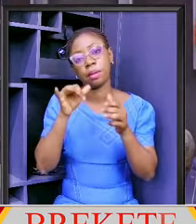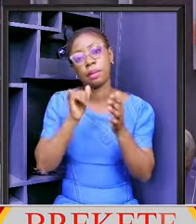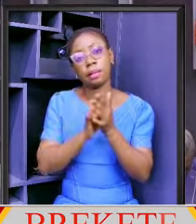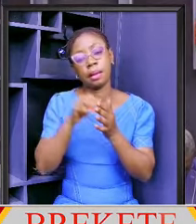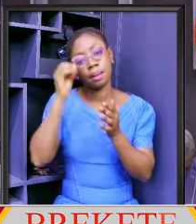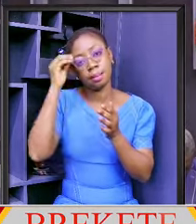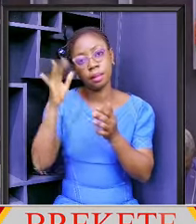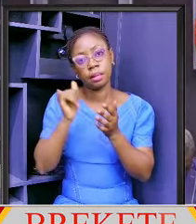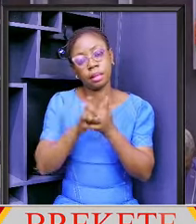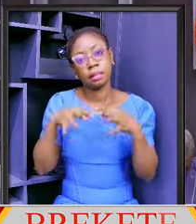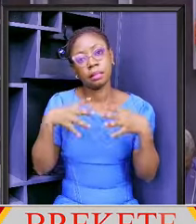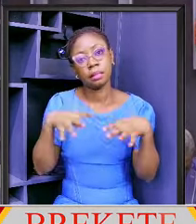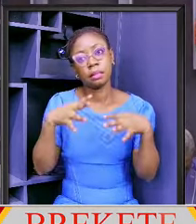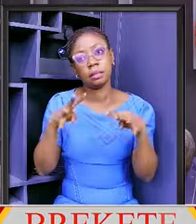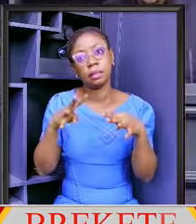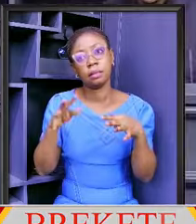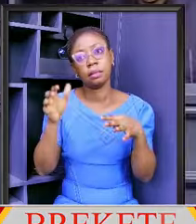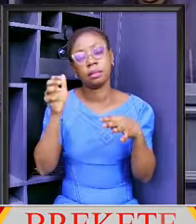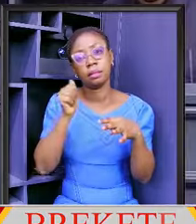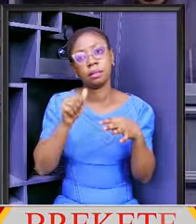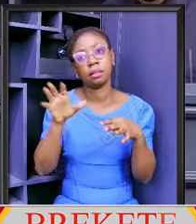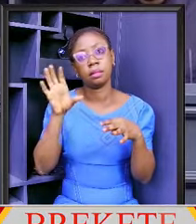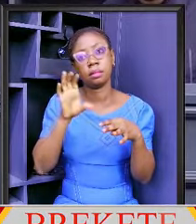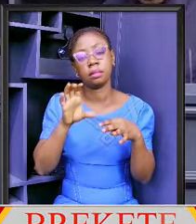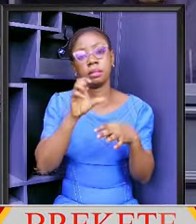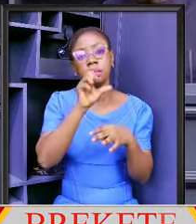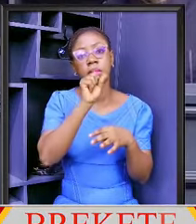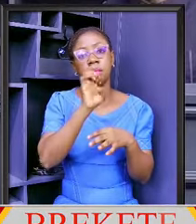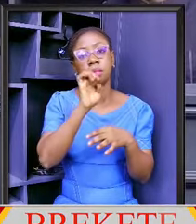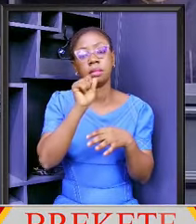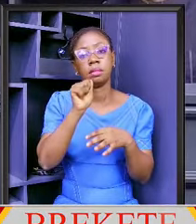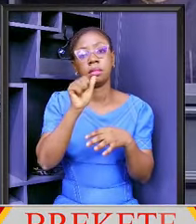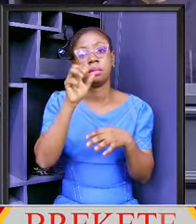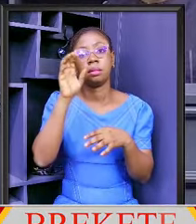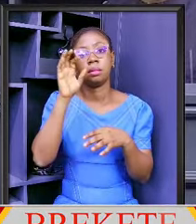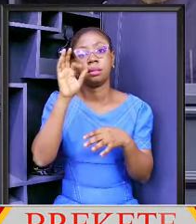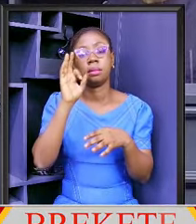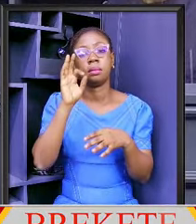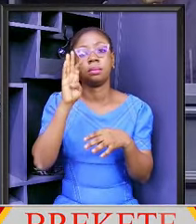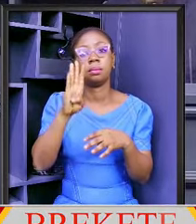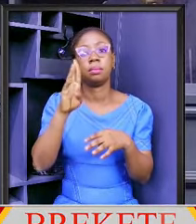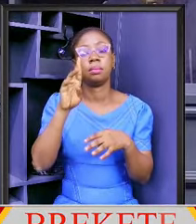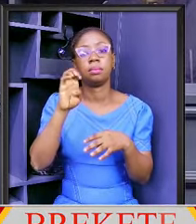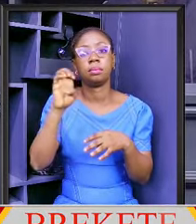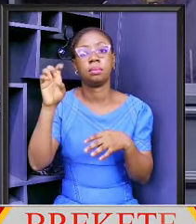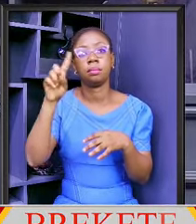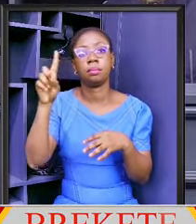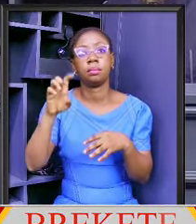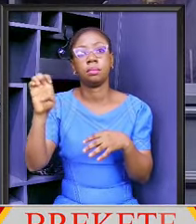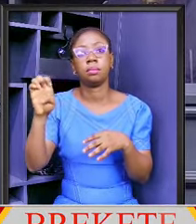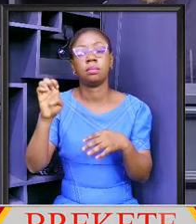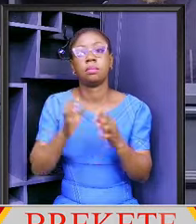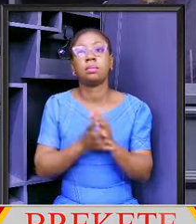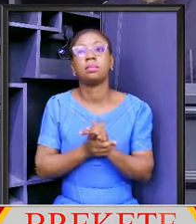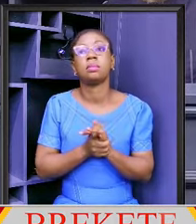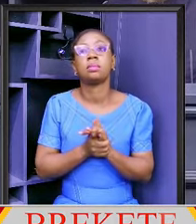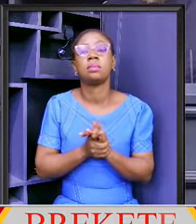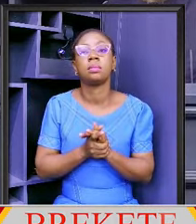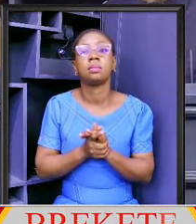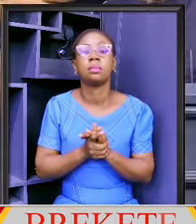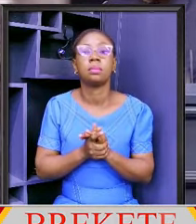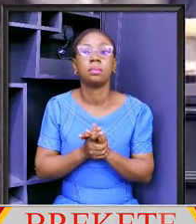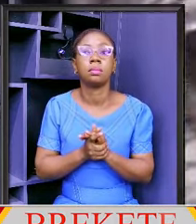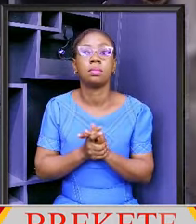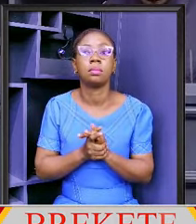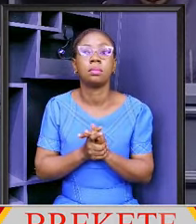that AC, Sea Breeze? Now, waiting in the column. Where be okay. Say, yes. Okay, yes,